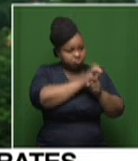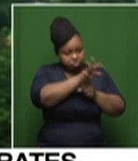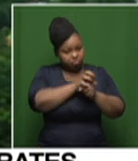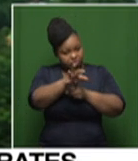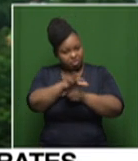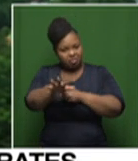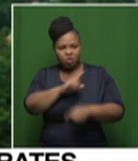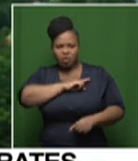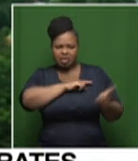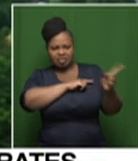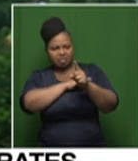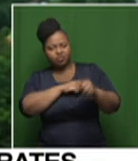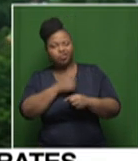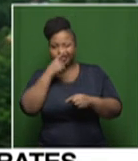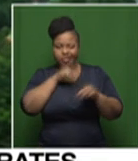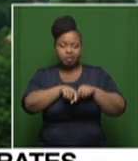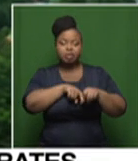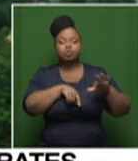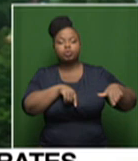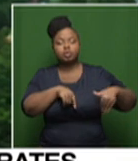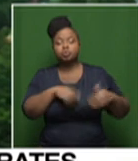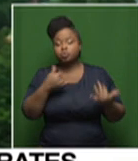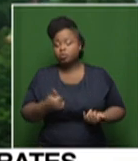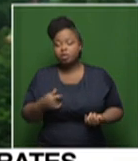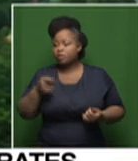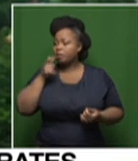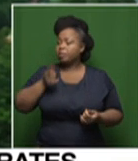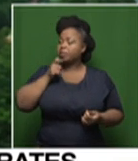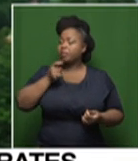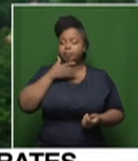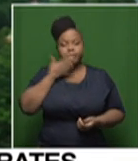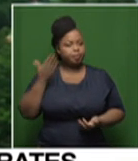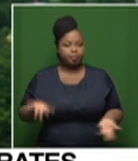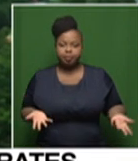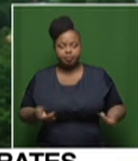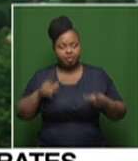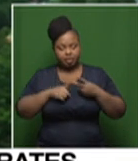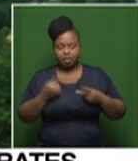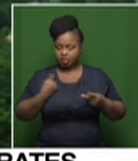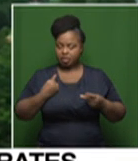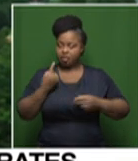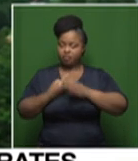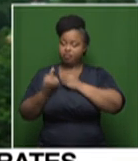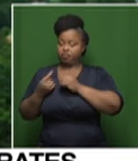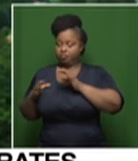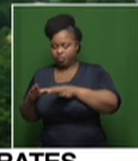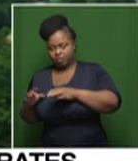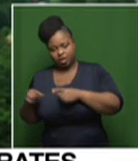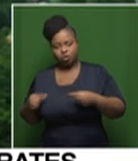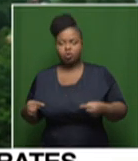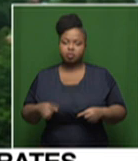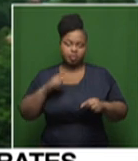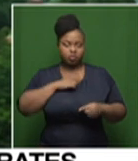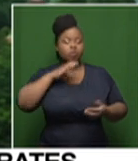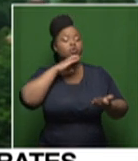others, they've not been able to test it for COVID-19, so they can't get the medical treatment, nor can they isolate themselves without having the confirmation.